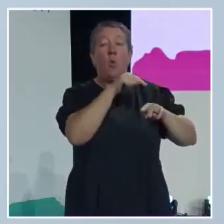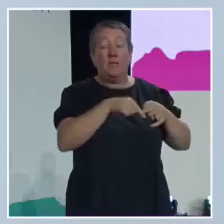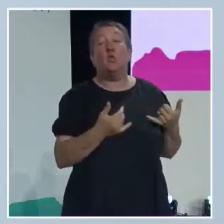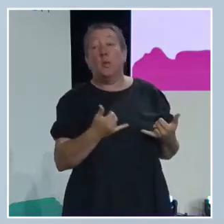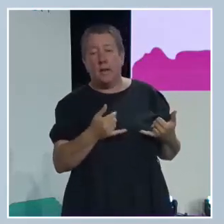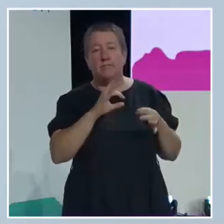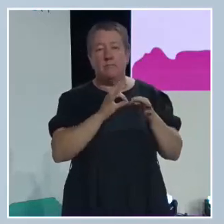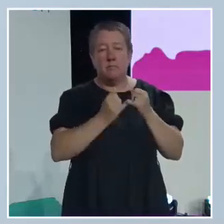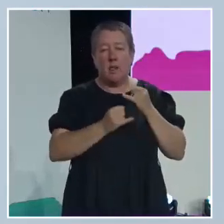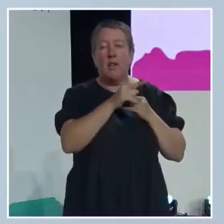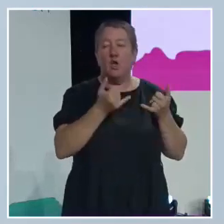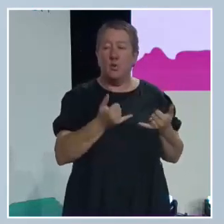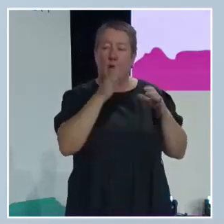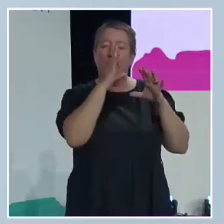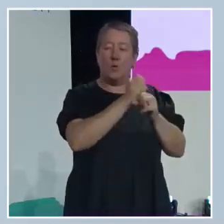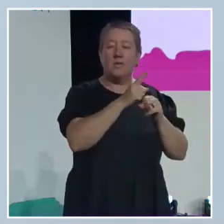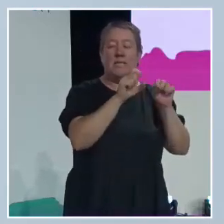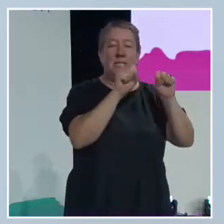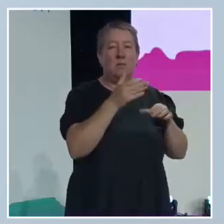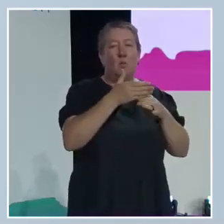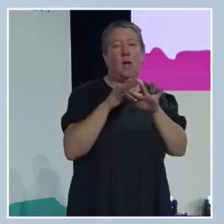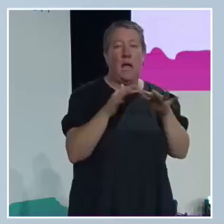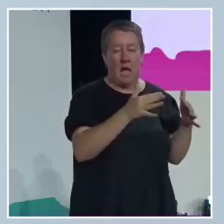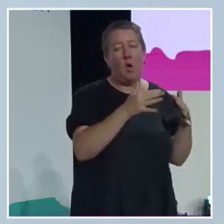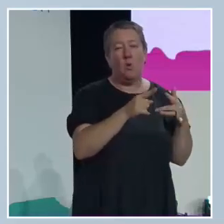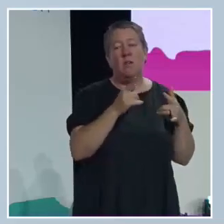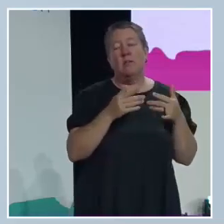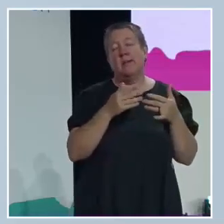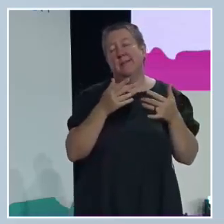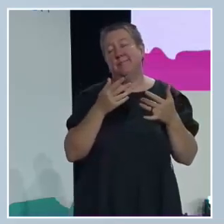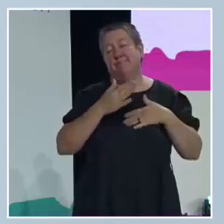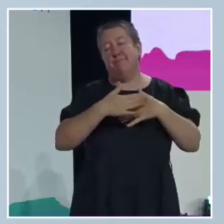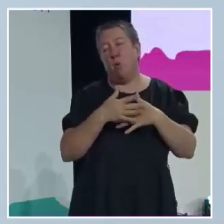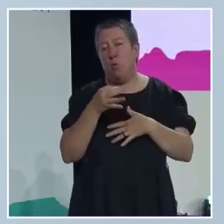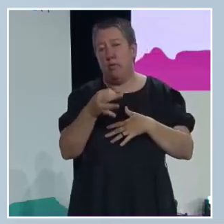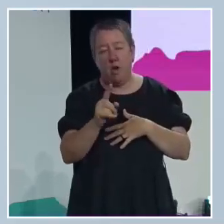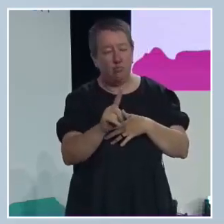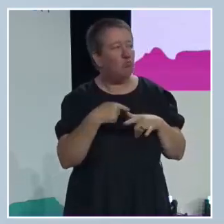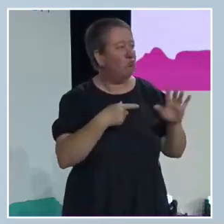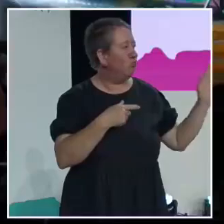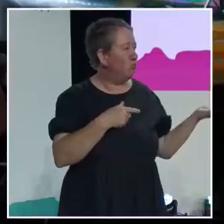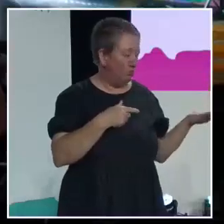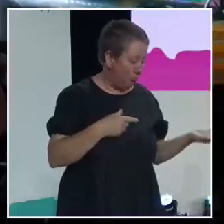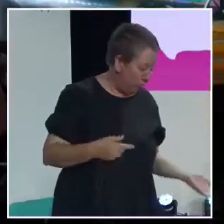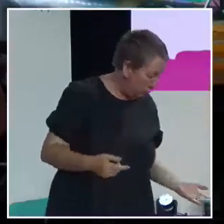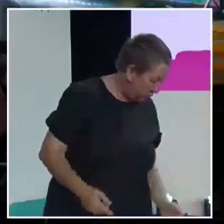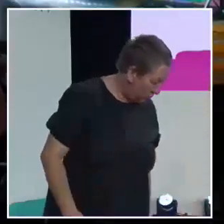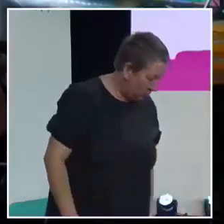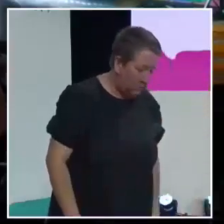than providing information at institutional level. But without further delay, Jia-Jun, floor is yours.